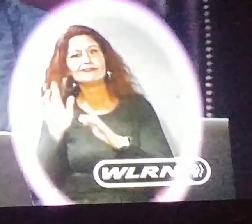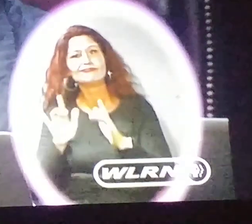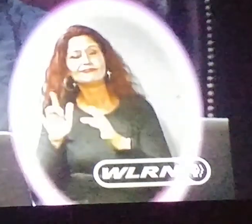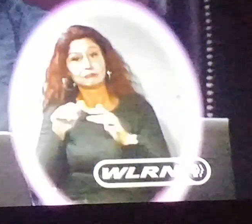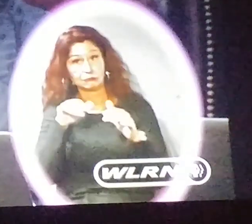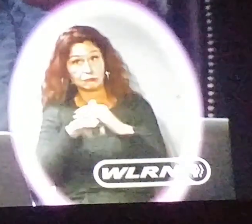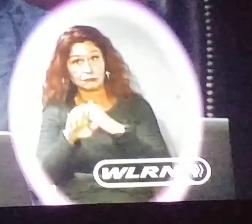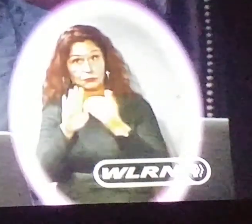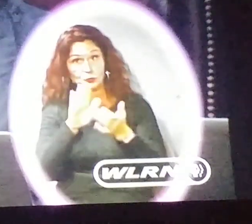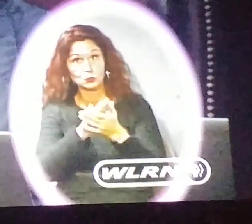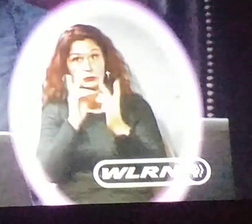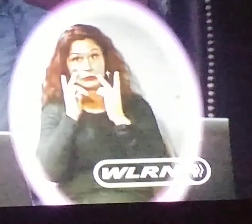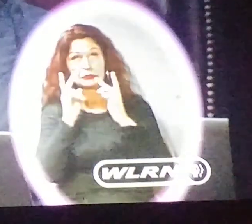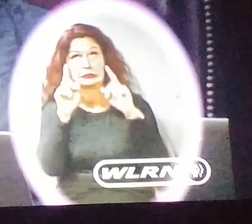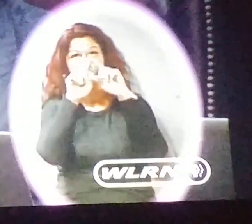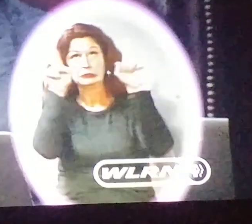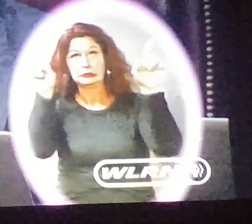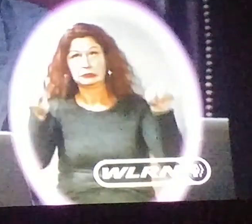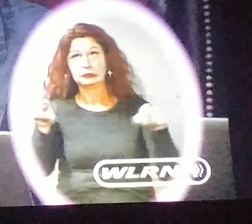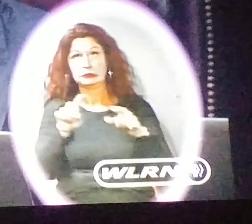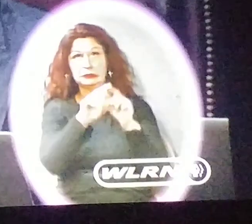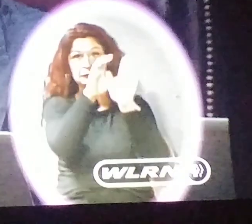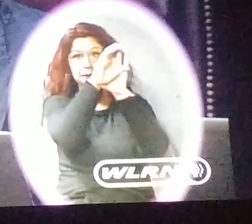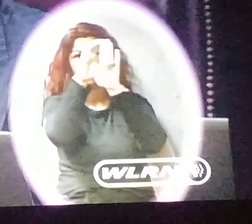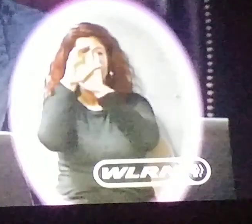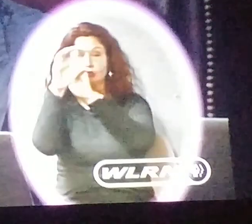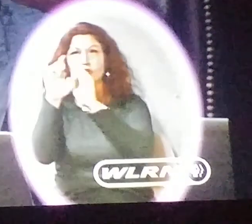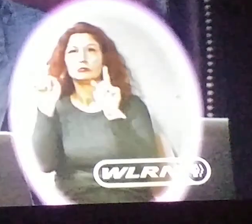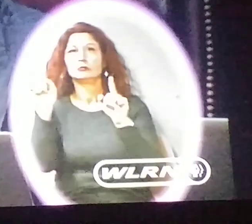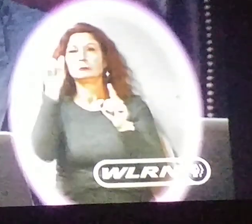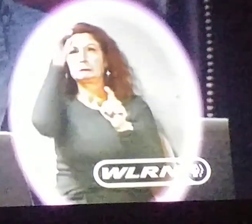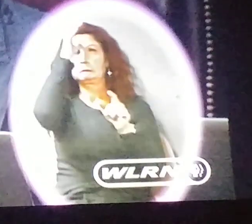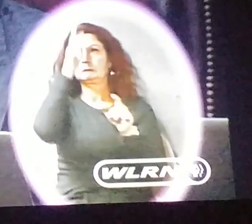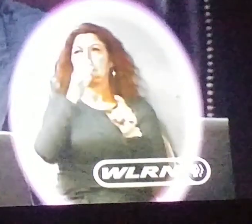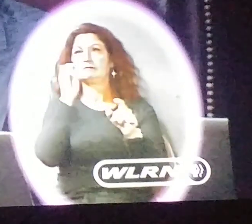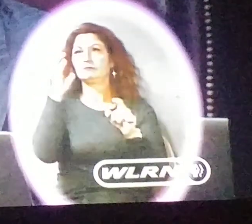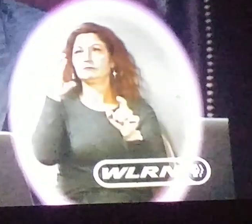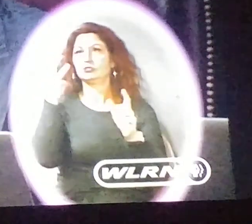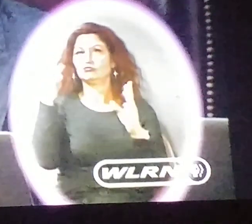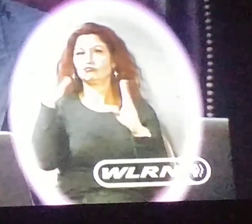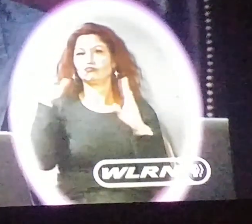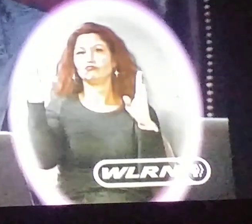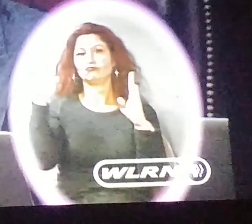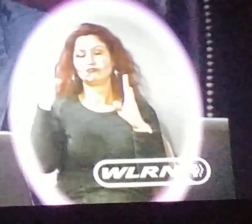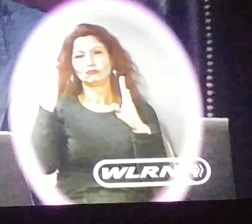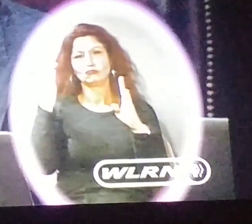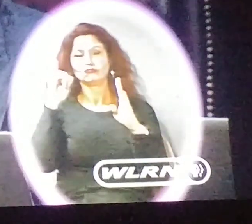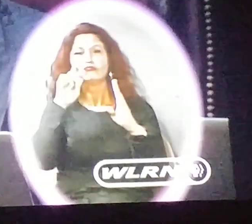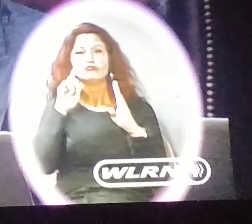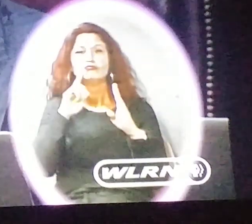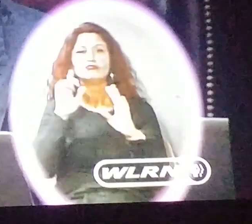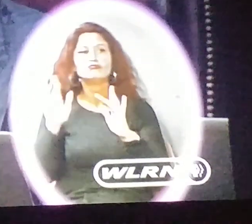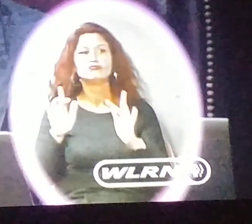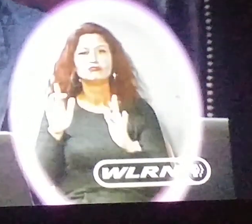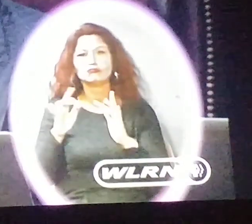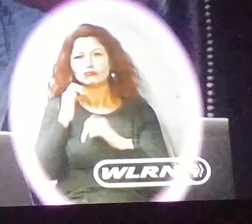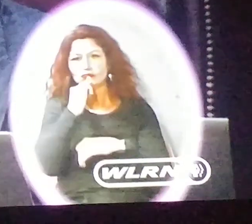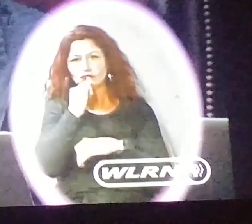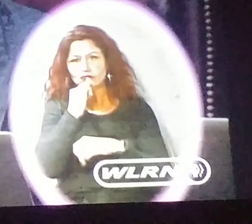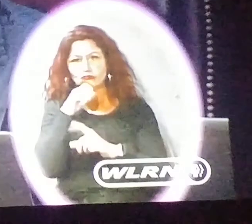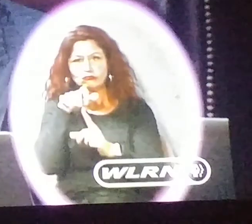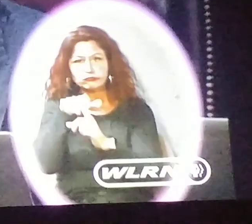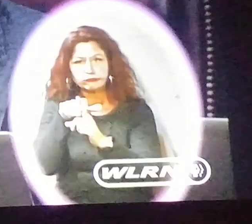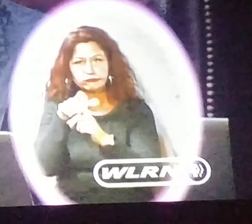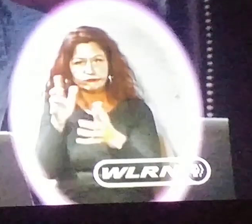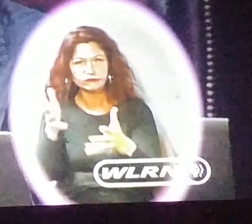see those just posted up in various sections for sexual predators who have been identified. And if there's